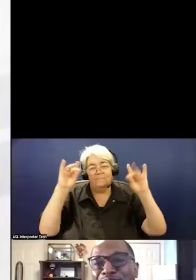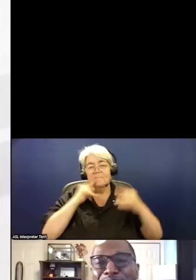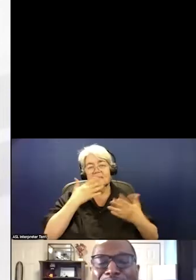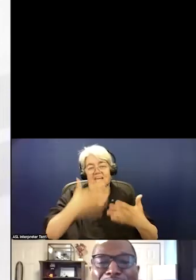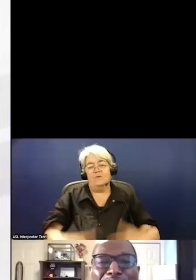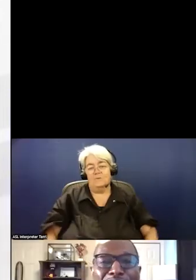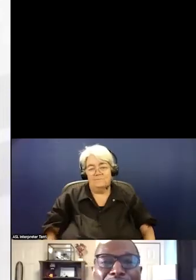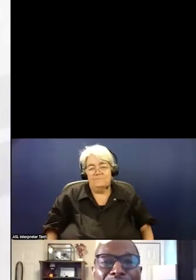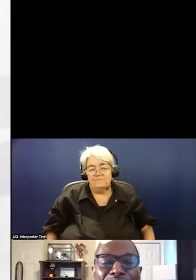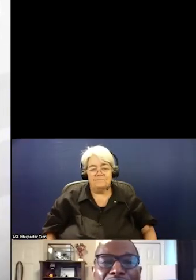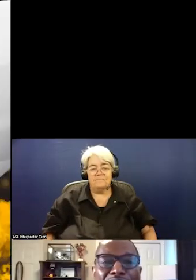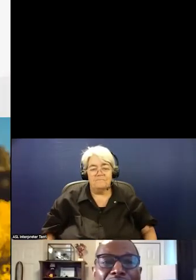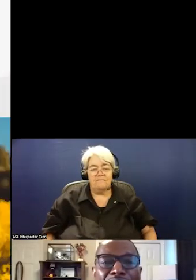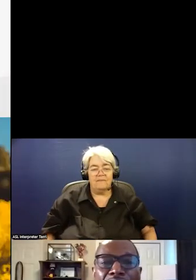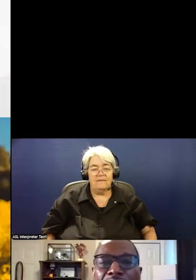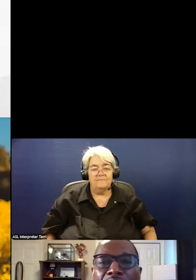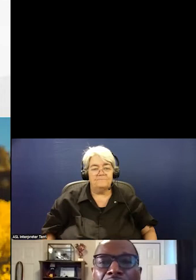Thank you.